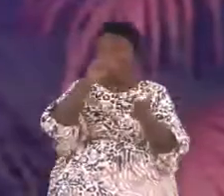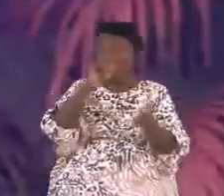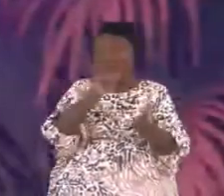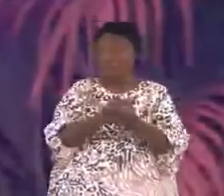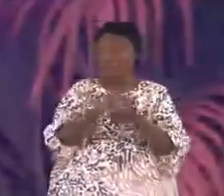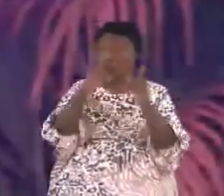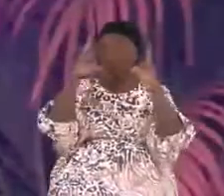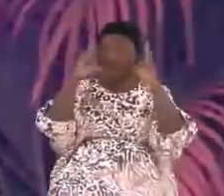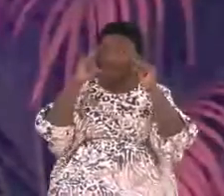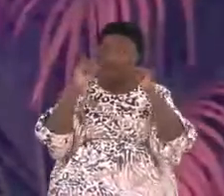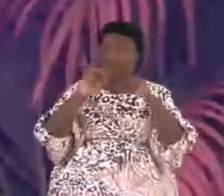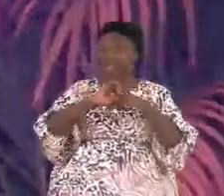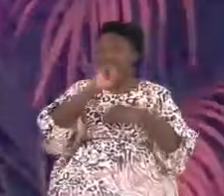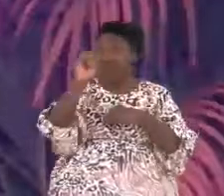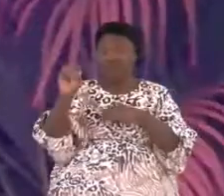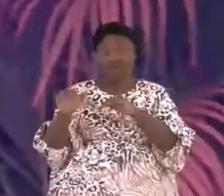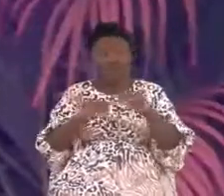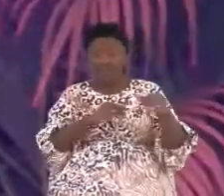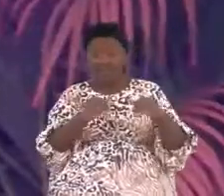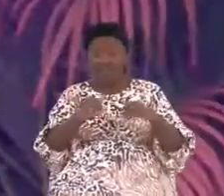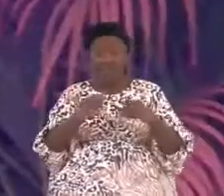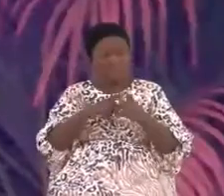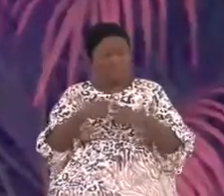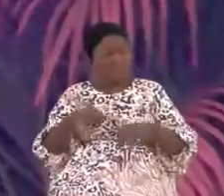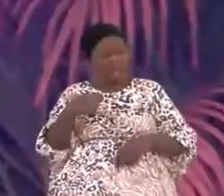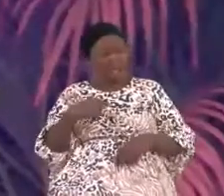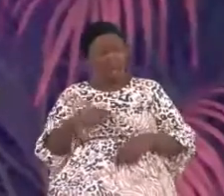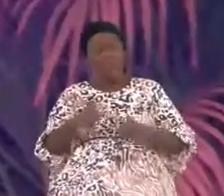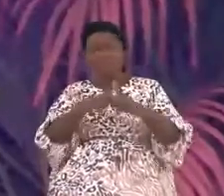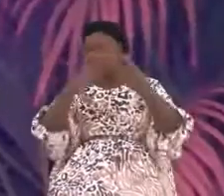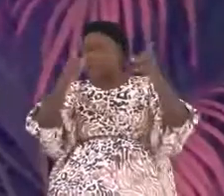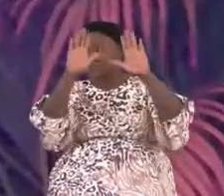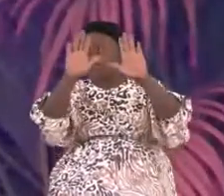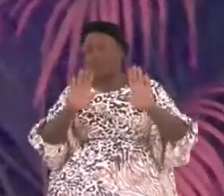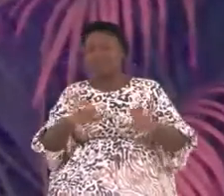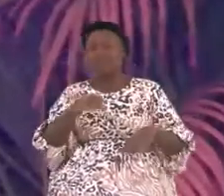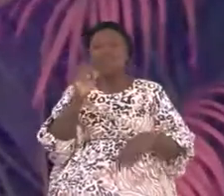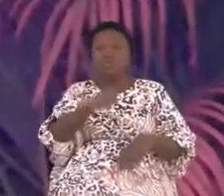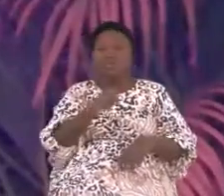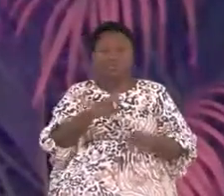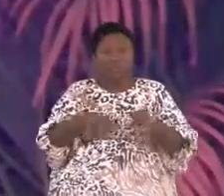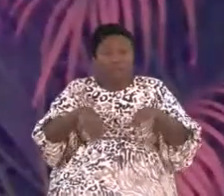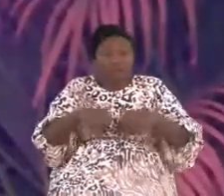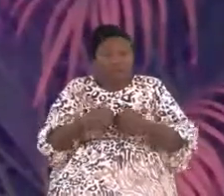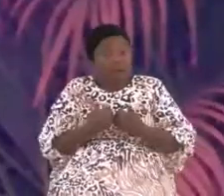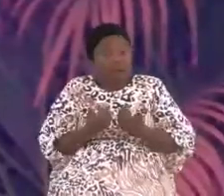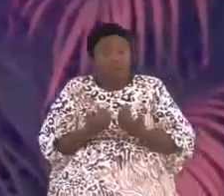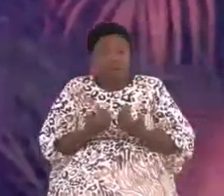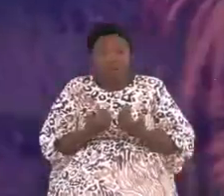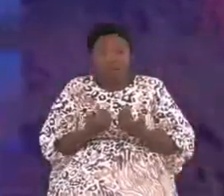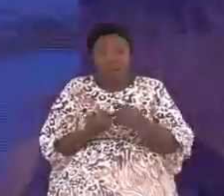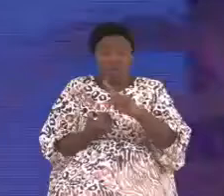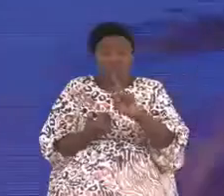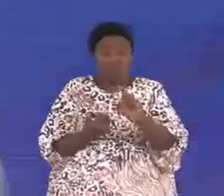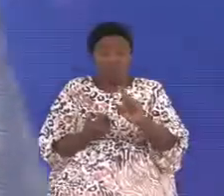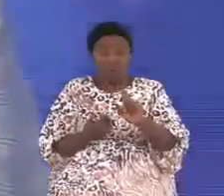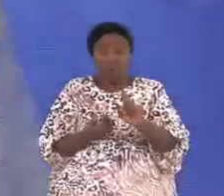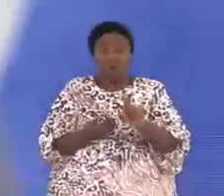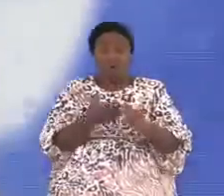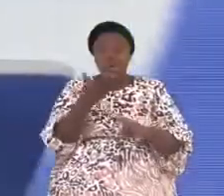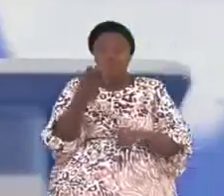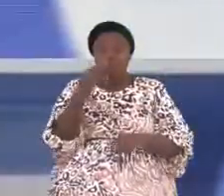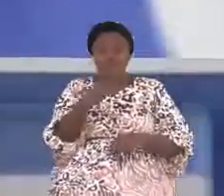did, we said, great miracle. Yes, but how? There was a rod in his